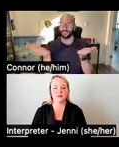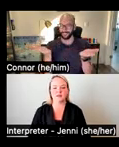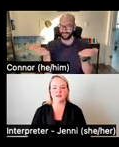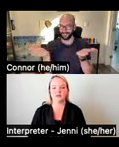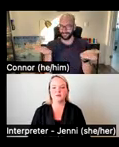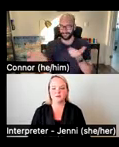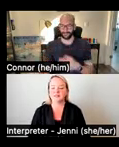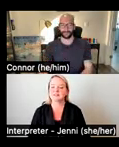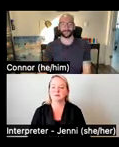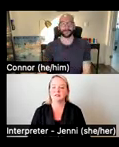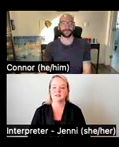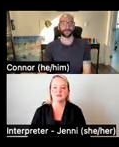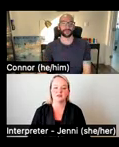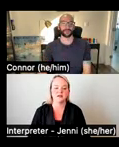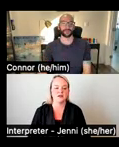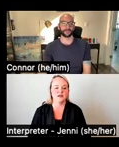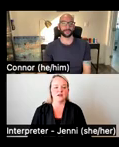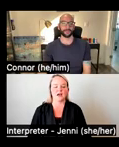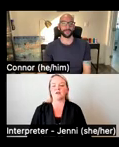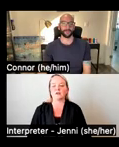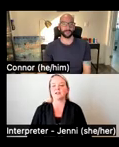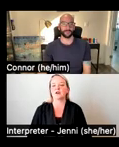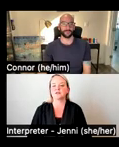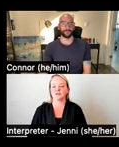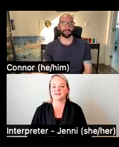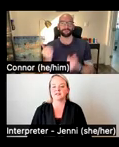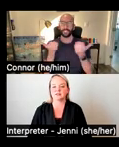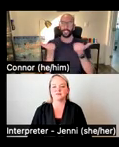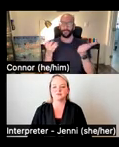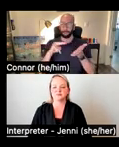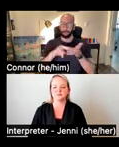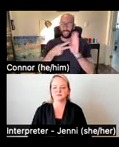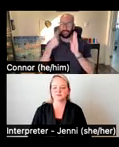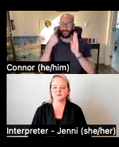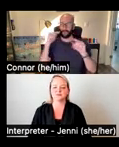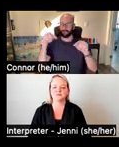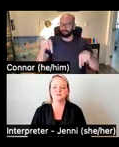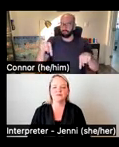On to the third step. This step is in focusing on services.